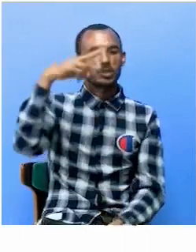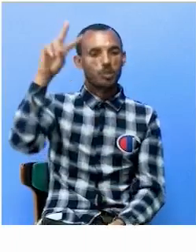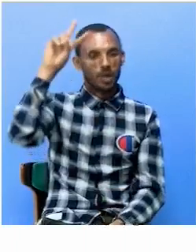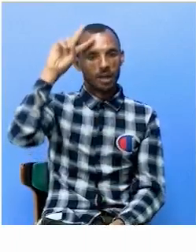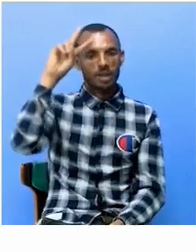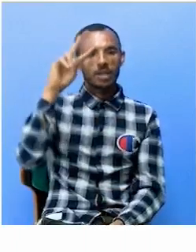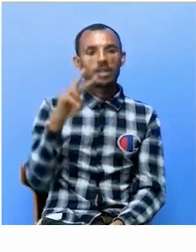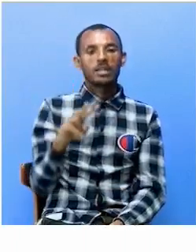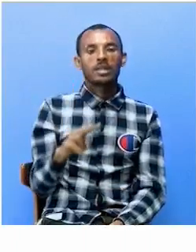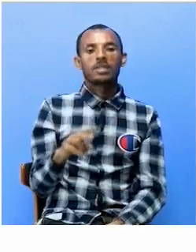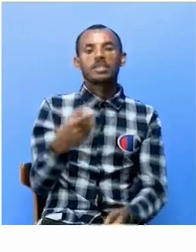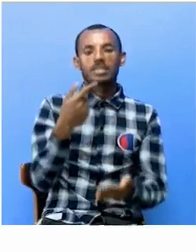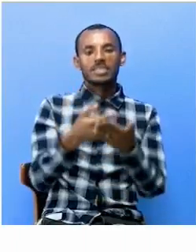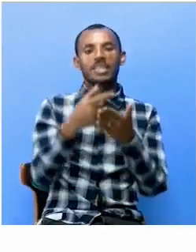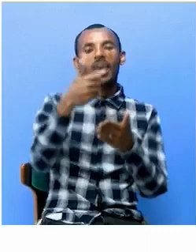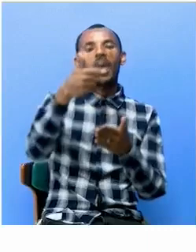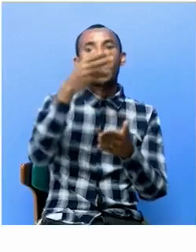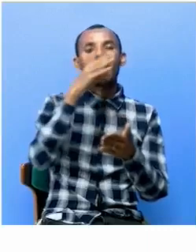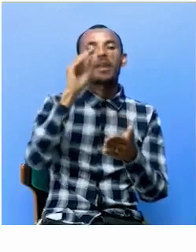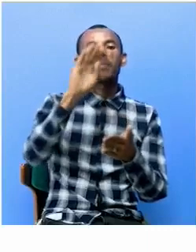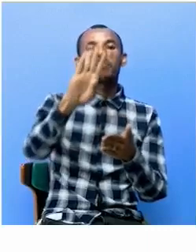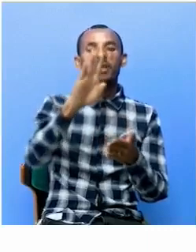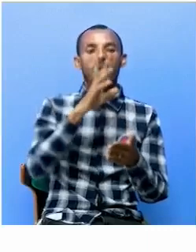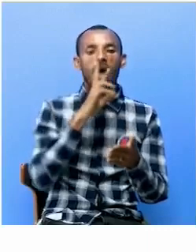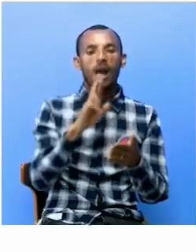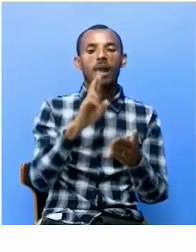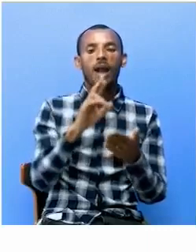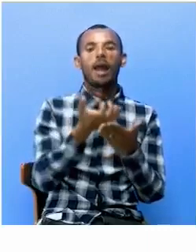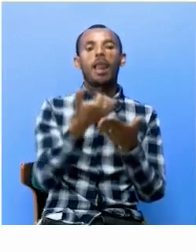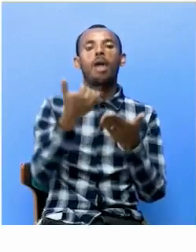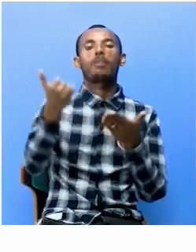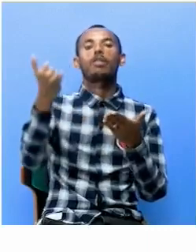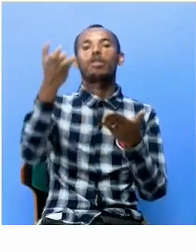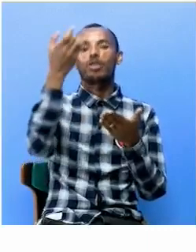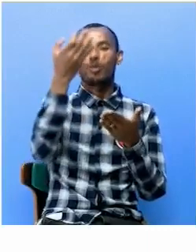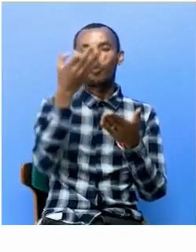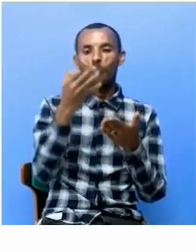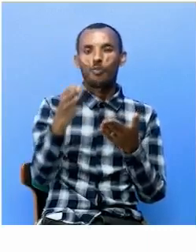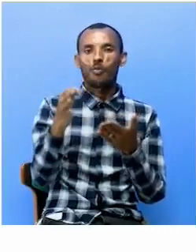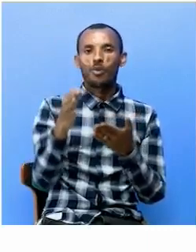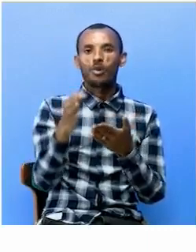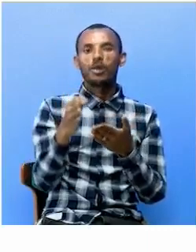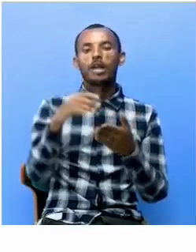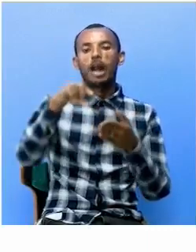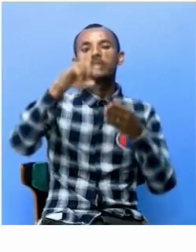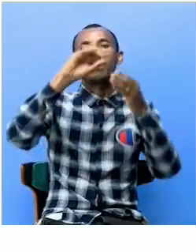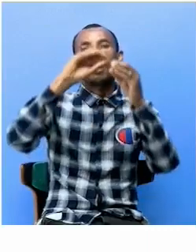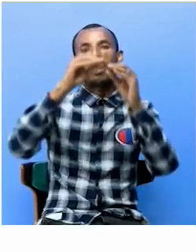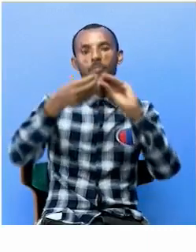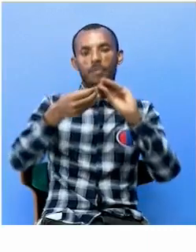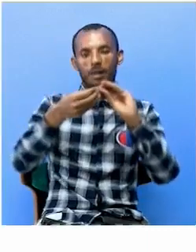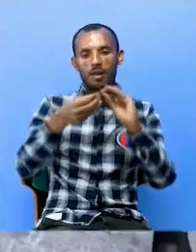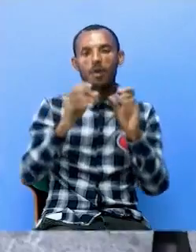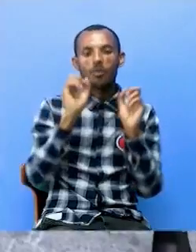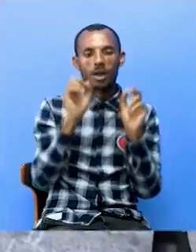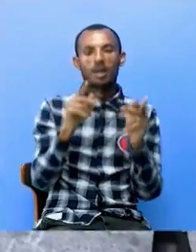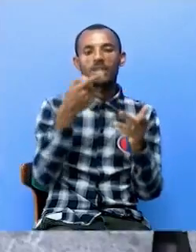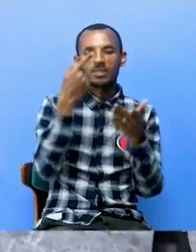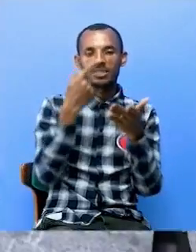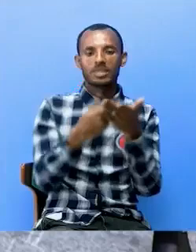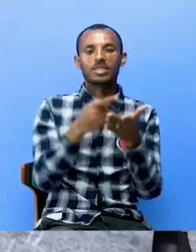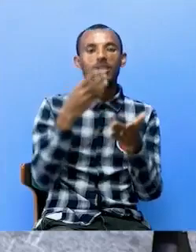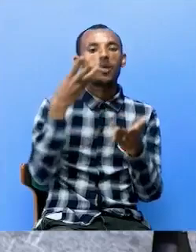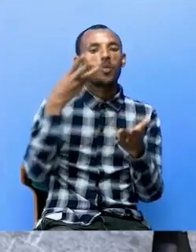where these A and B are an element of rational number. Okay, this